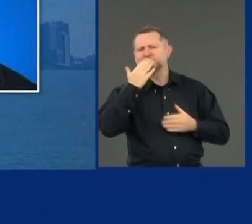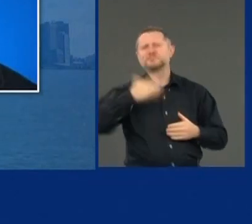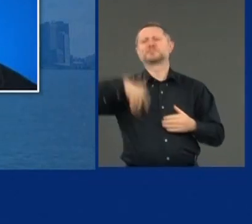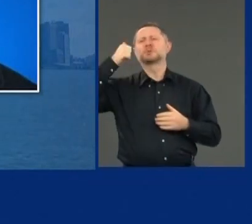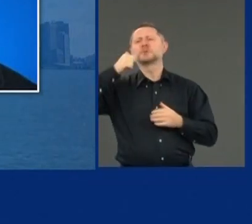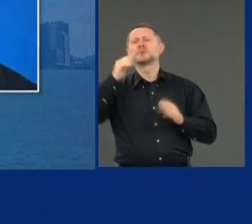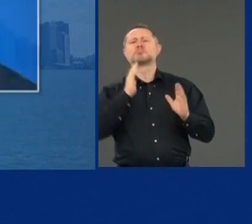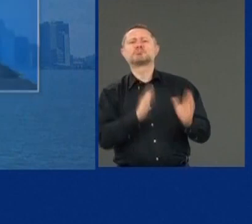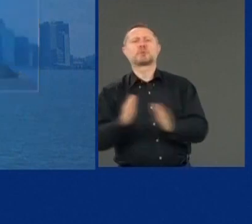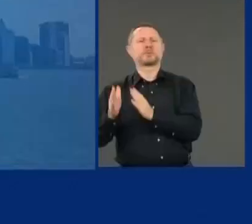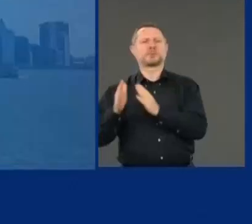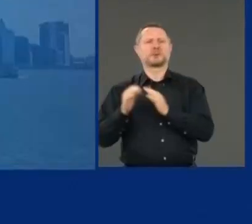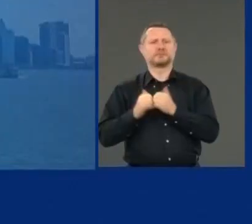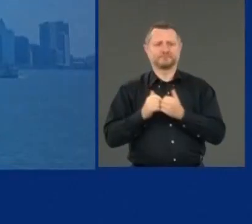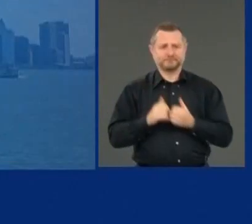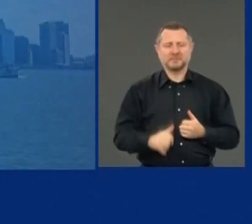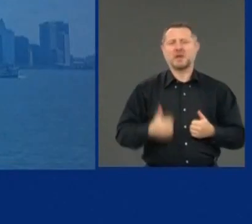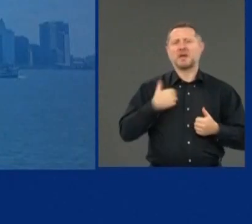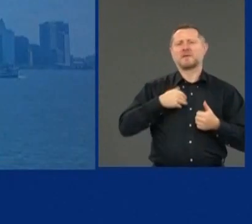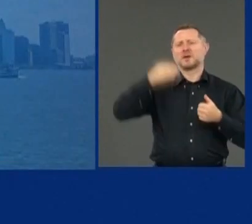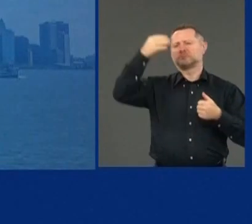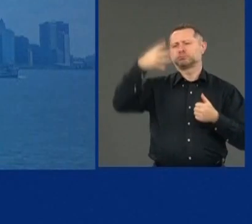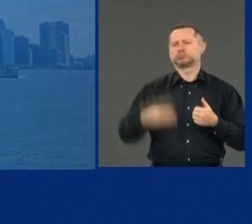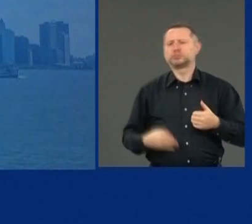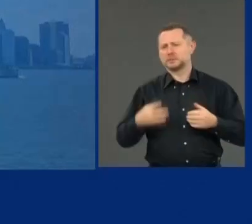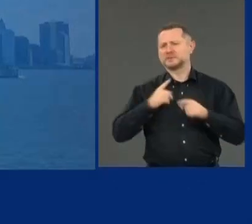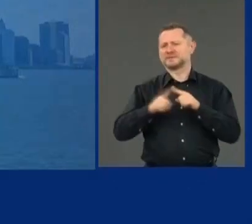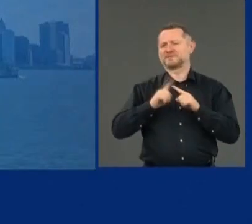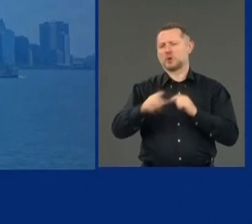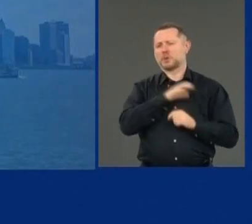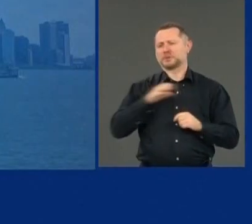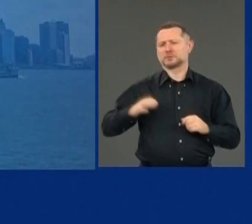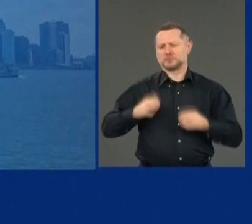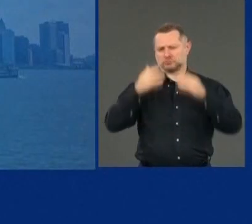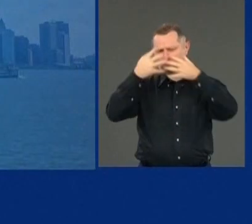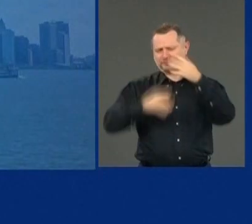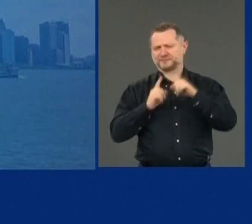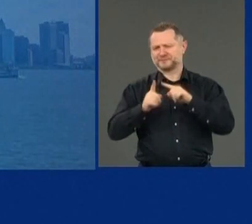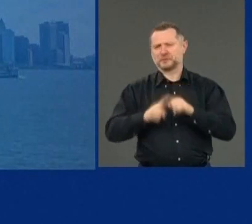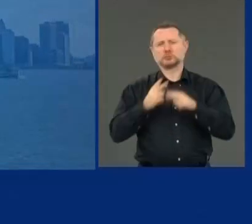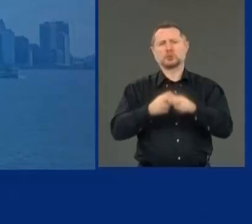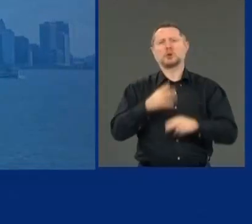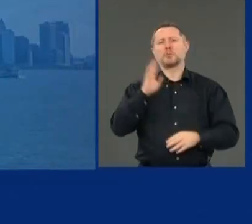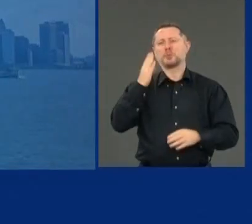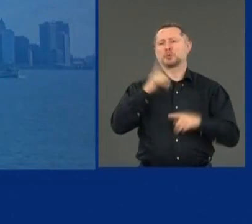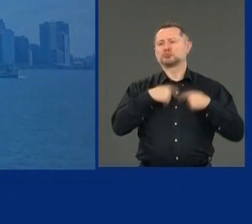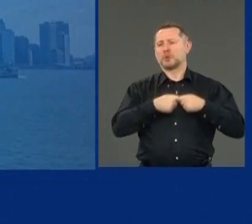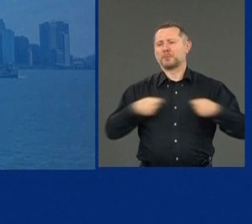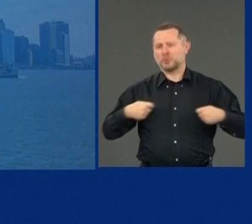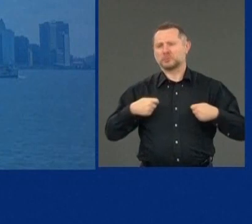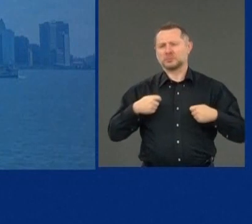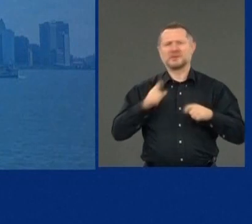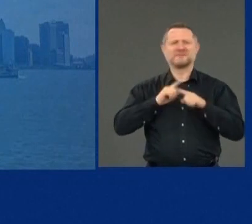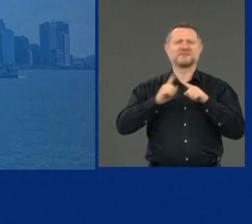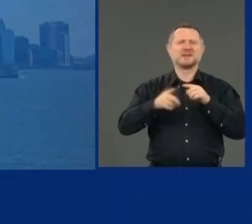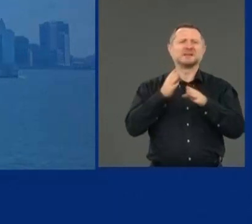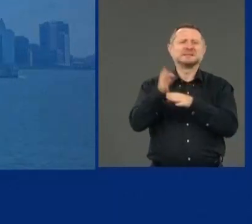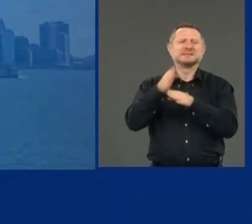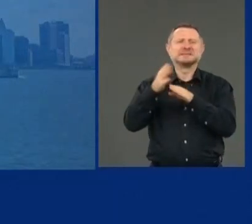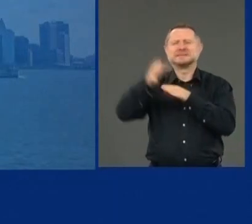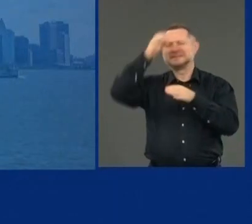forward? And we've put together a commission that's going to work with him that represents all aspects of the state, all aspects of